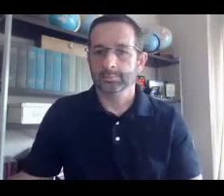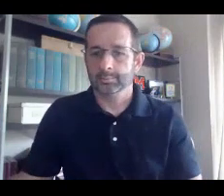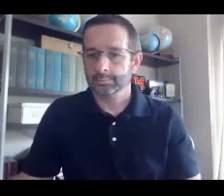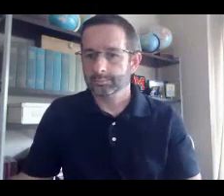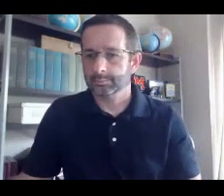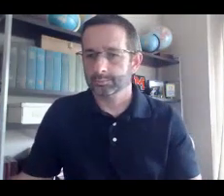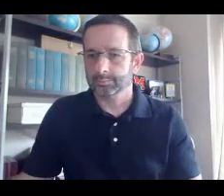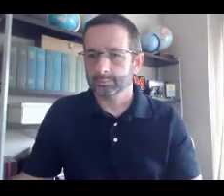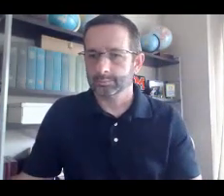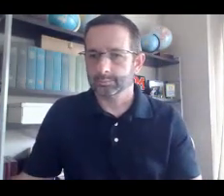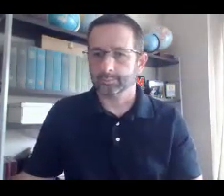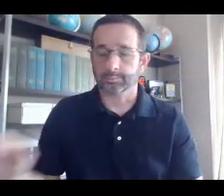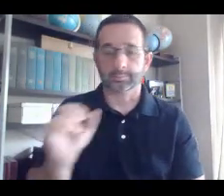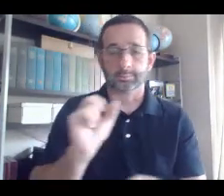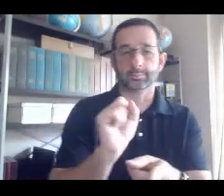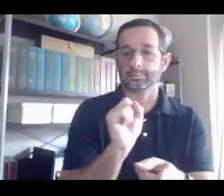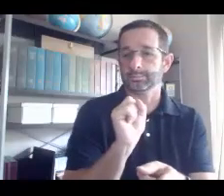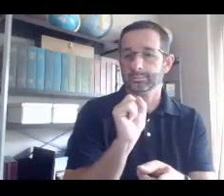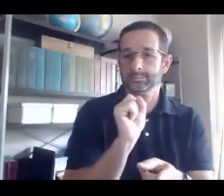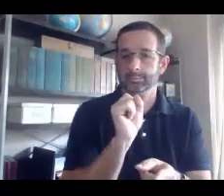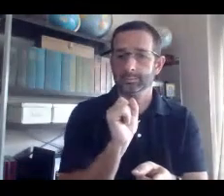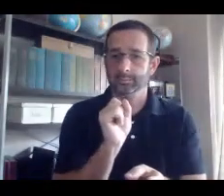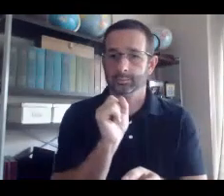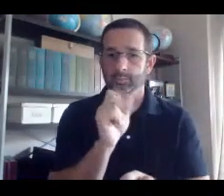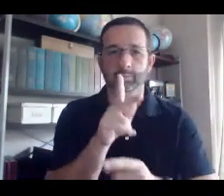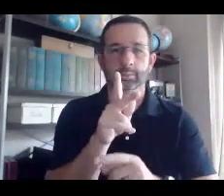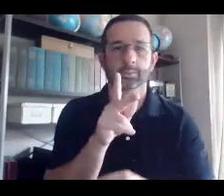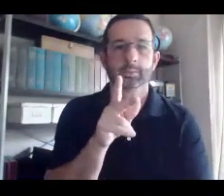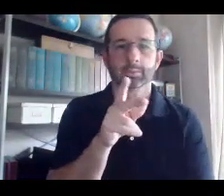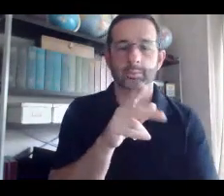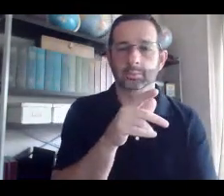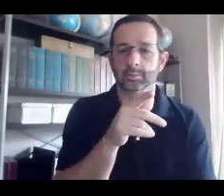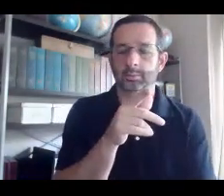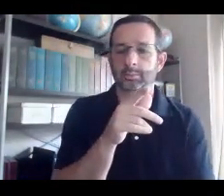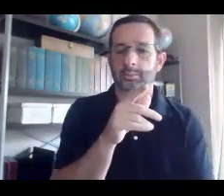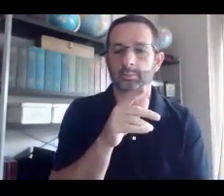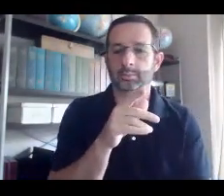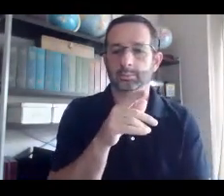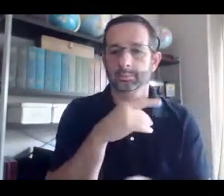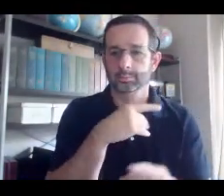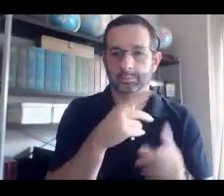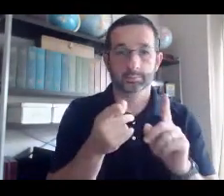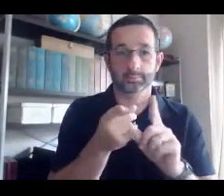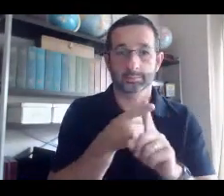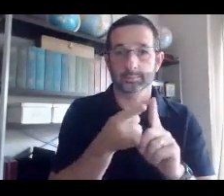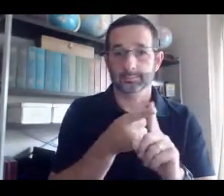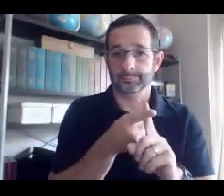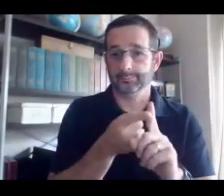Okay, so I will repeat the question.